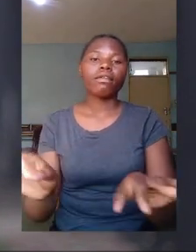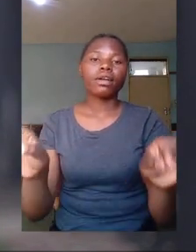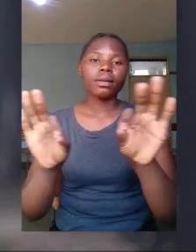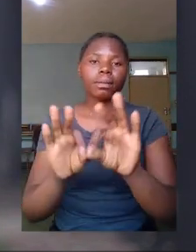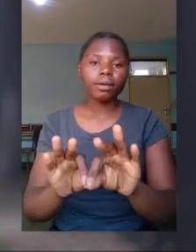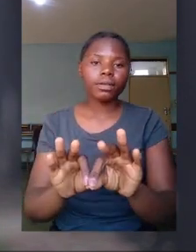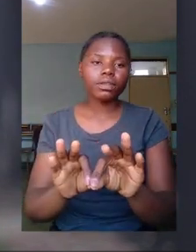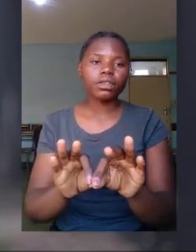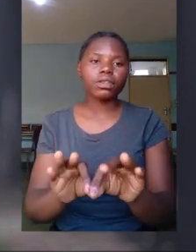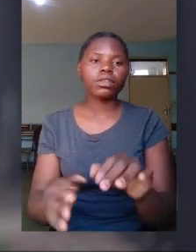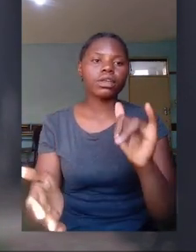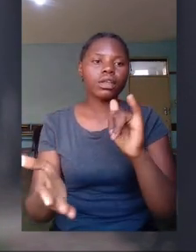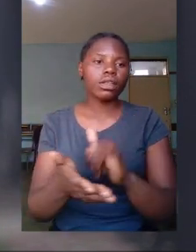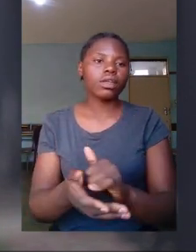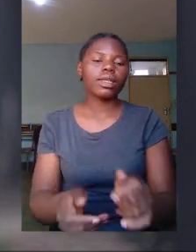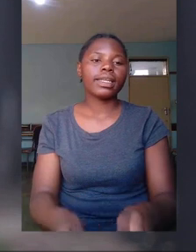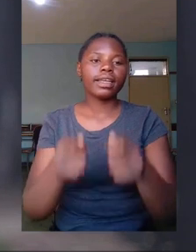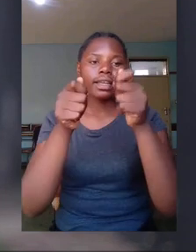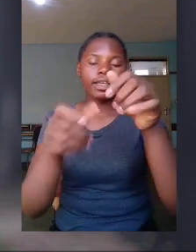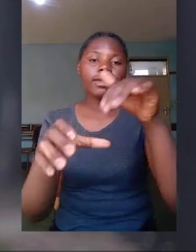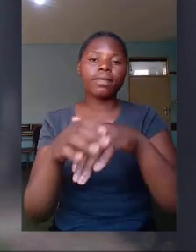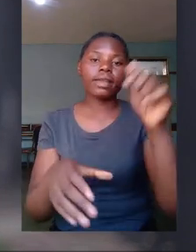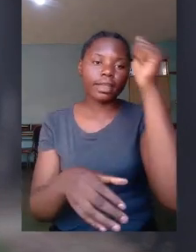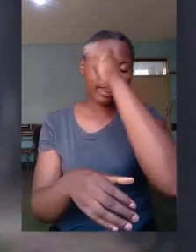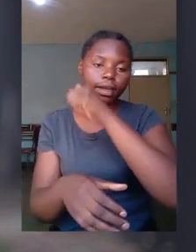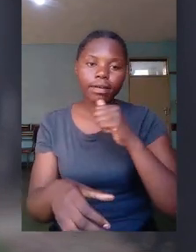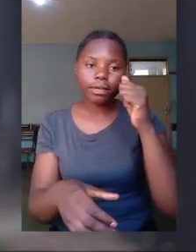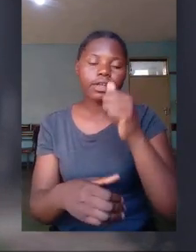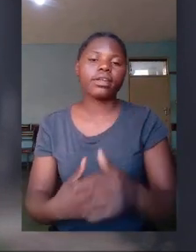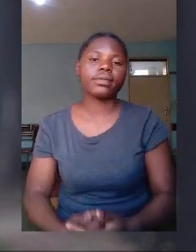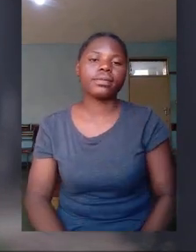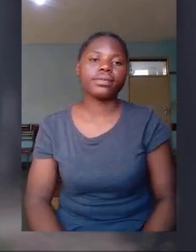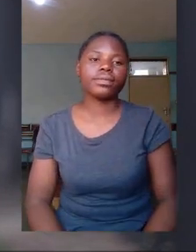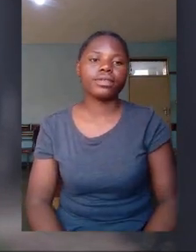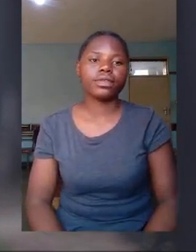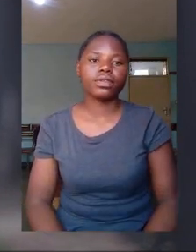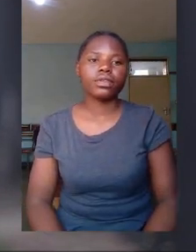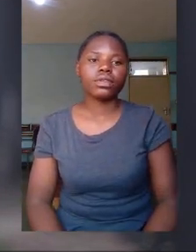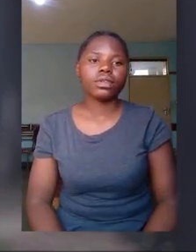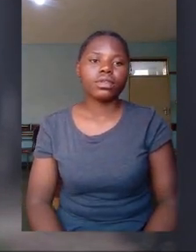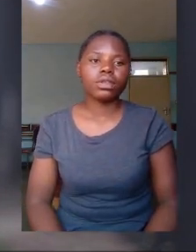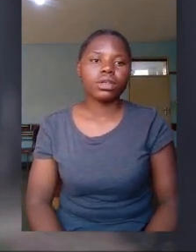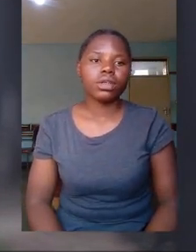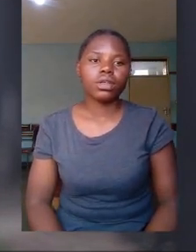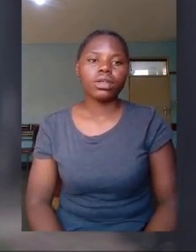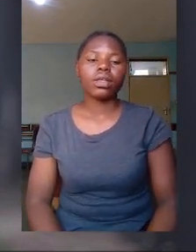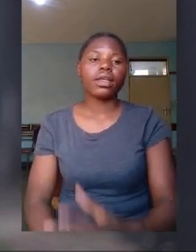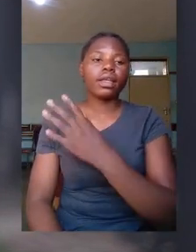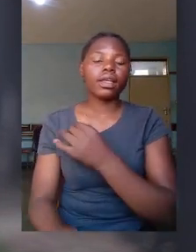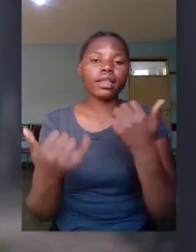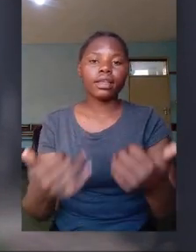important that the solutions are developed in Africa to provide solutions for Africa. And as I said, machine learning provides new opportunities for